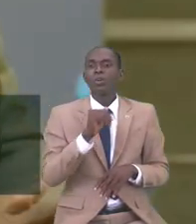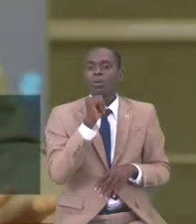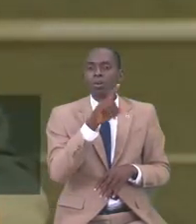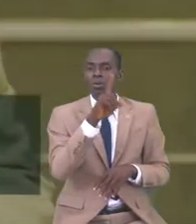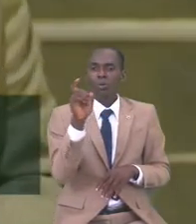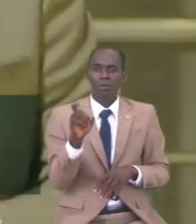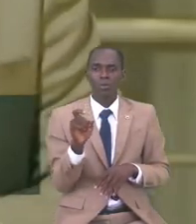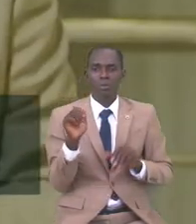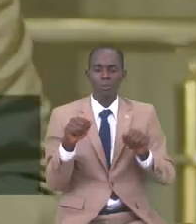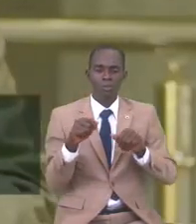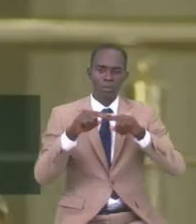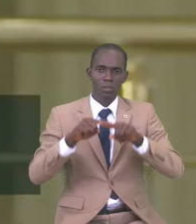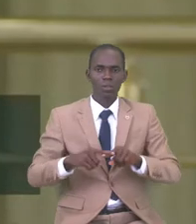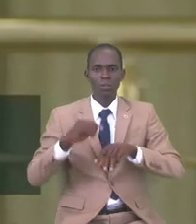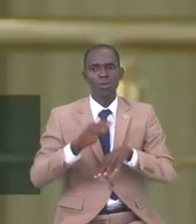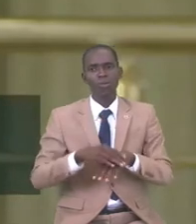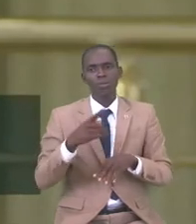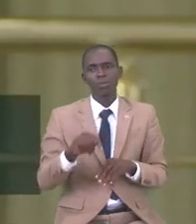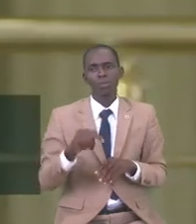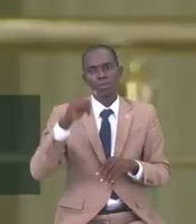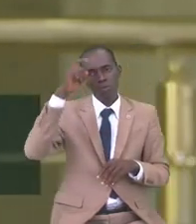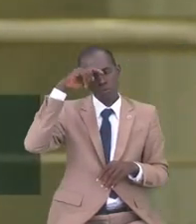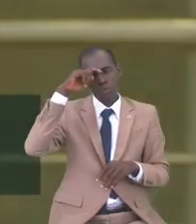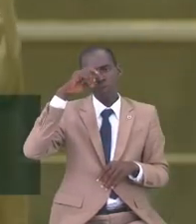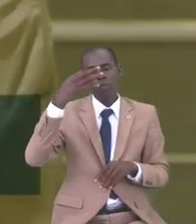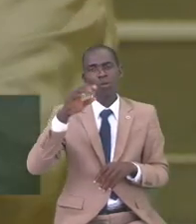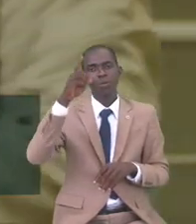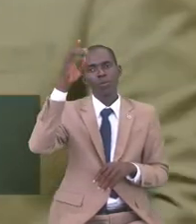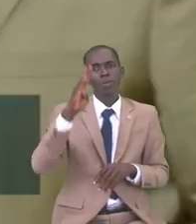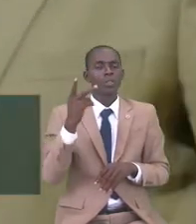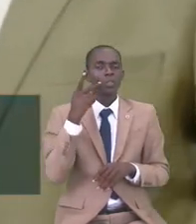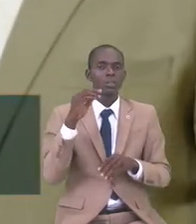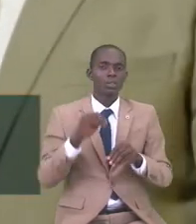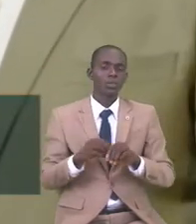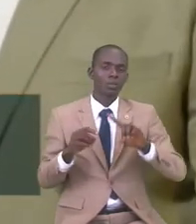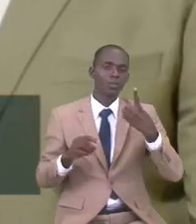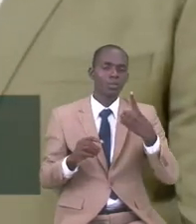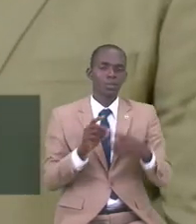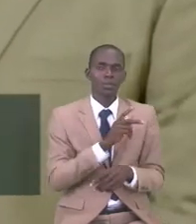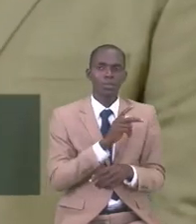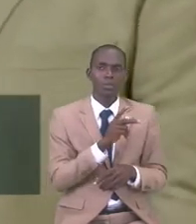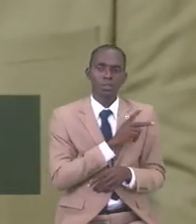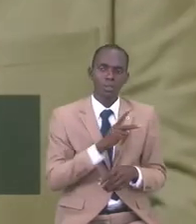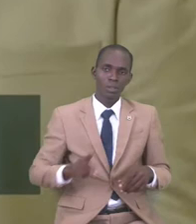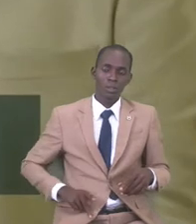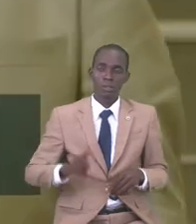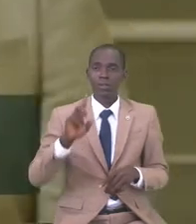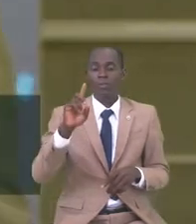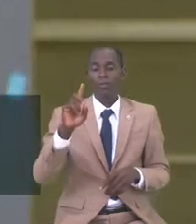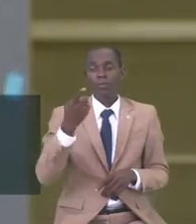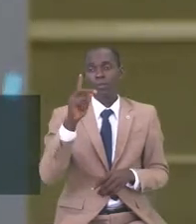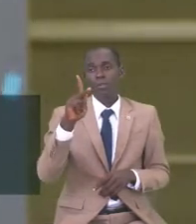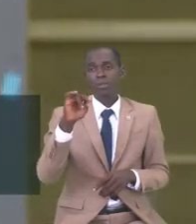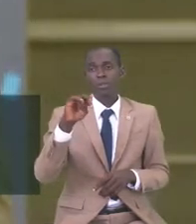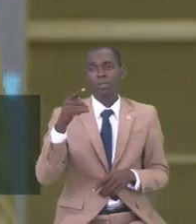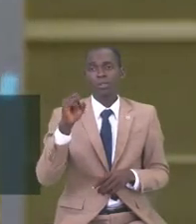the wisdom of God. We're looking at 1 Kings chapter 17, verse 8. And the